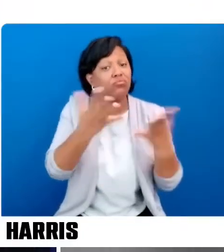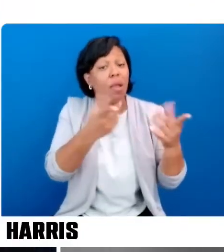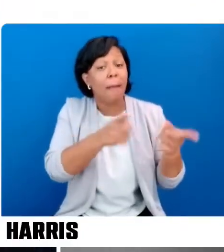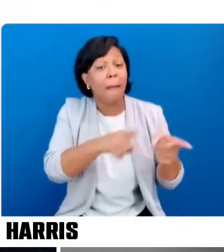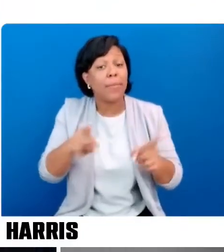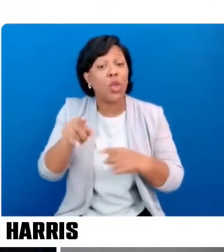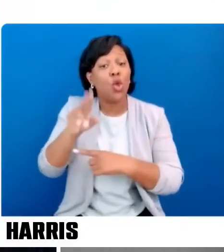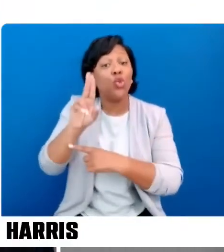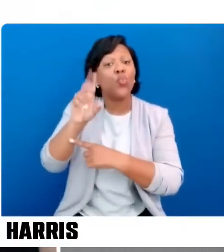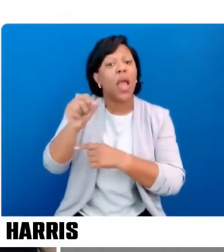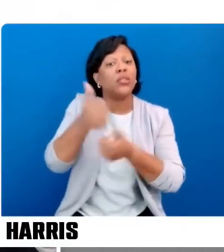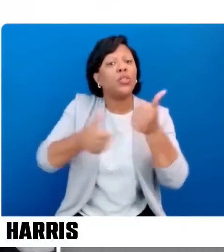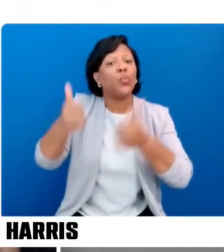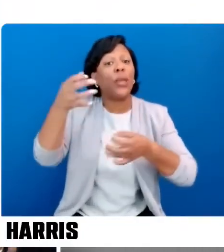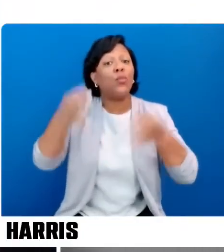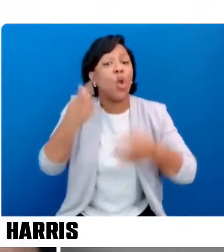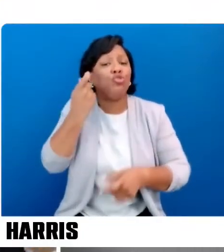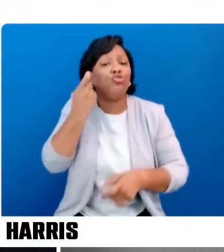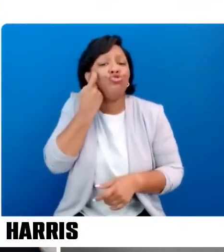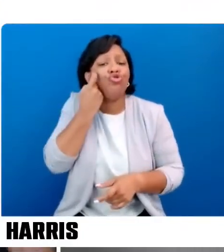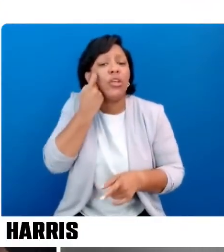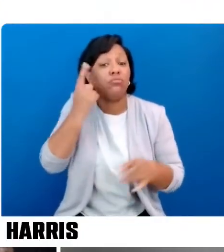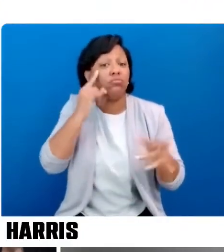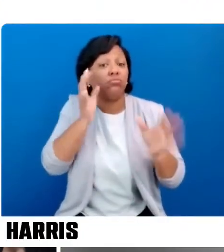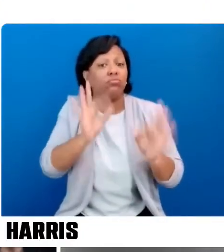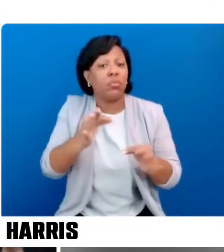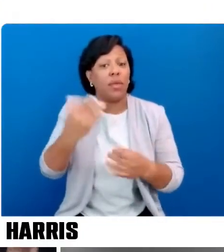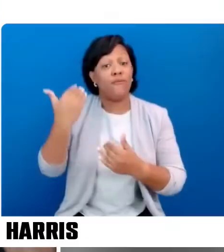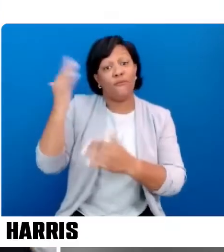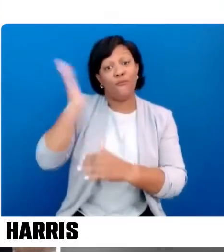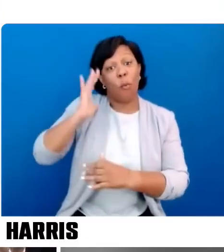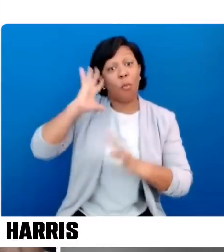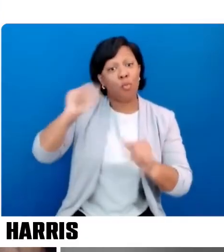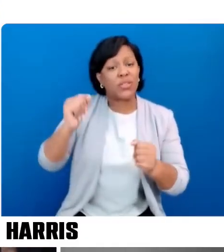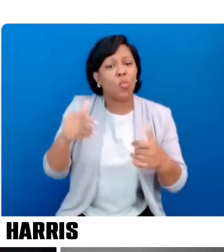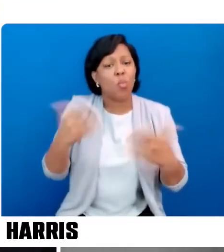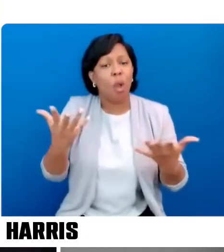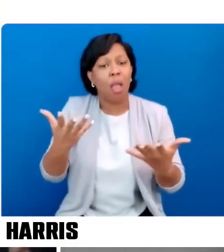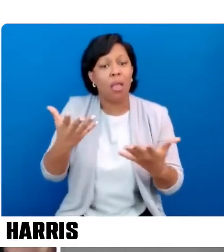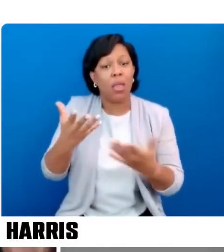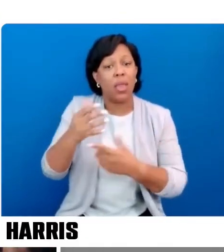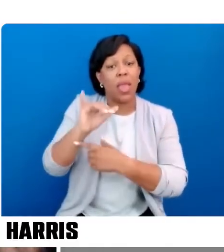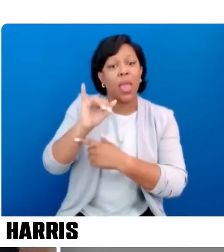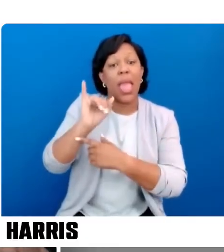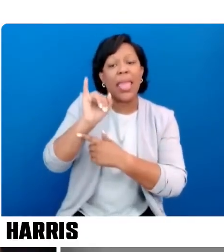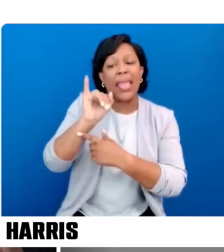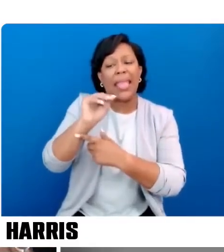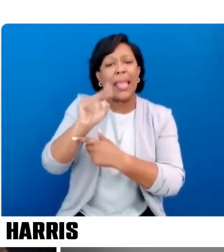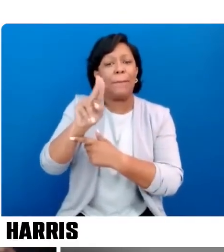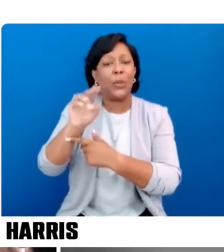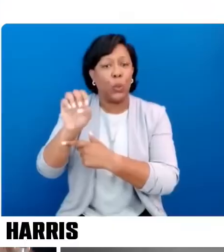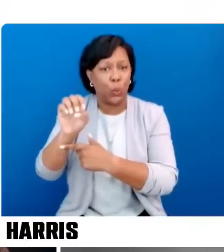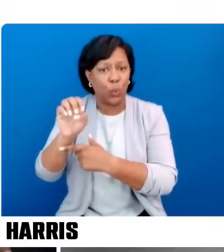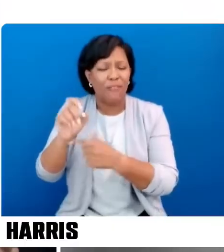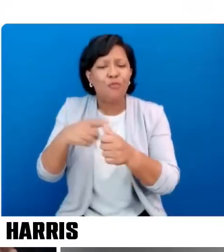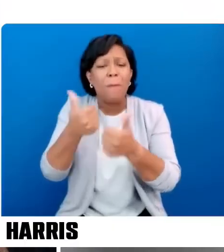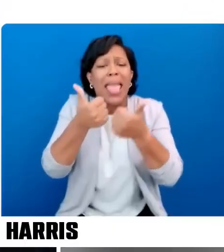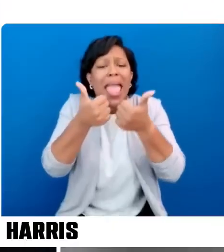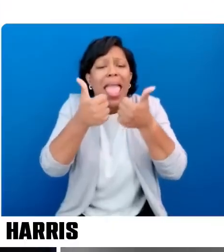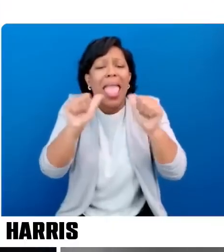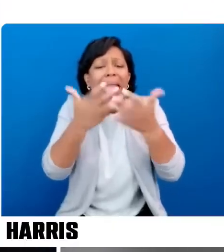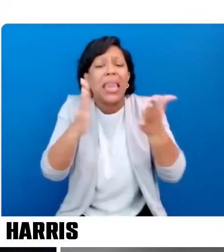recently ruled that the former president would essentially be immune from any misconduct if he were to enter the White House